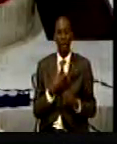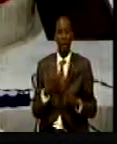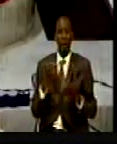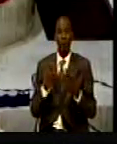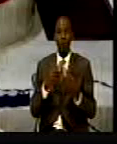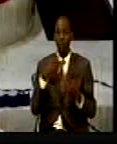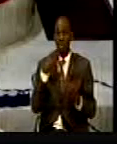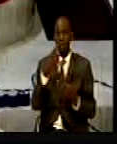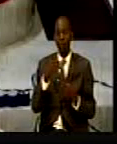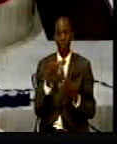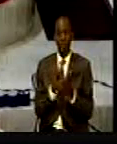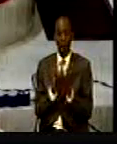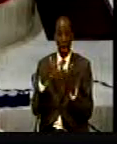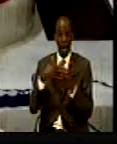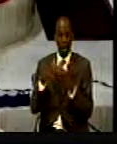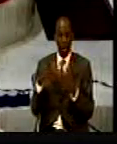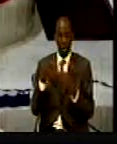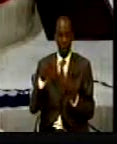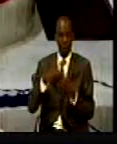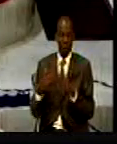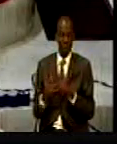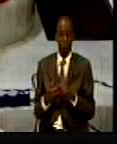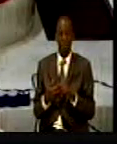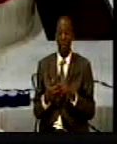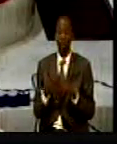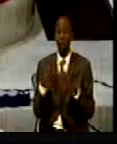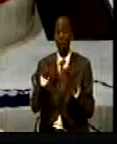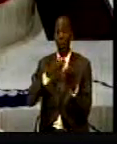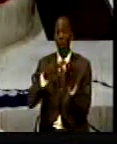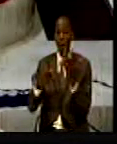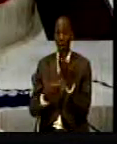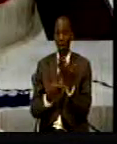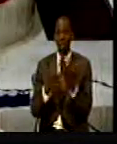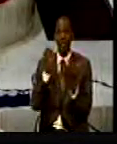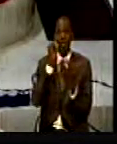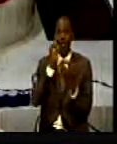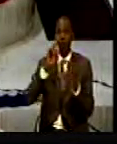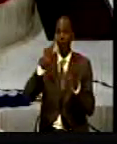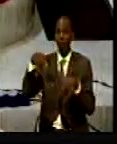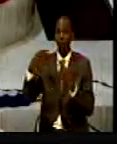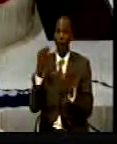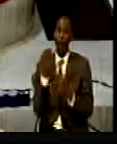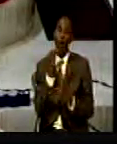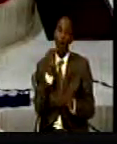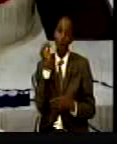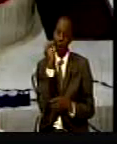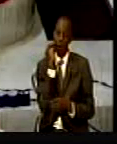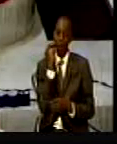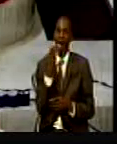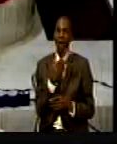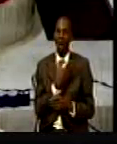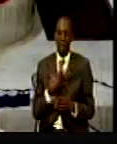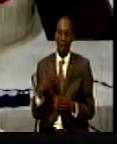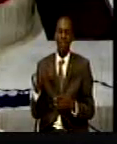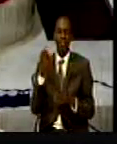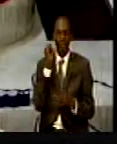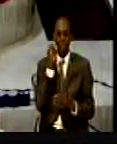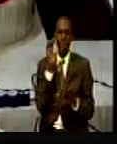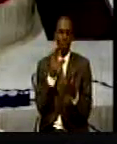he prayed and went home. When I went home now, I believe that that ulcer has gone. When I reached